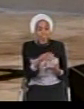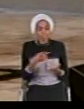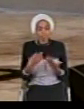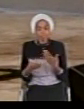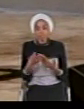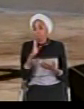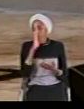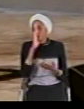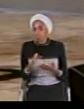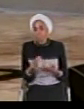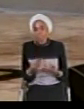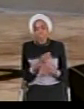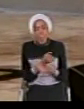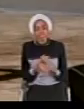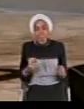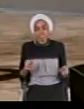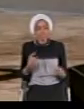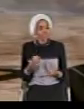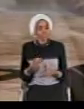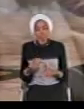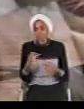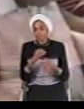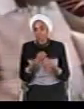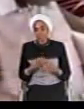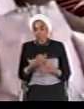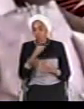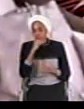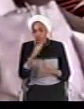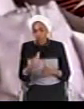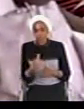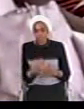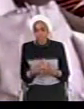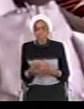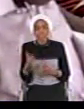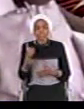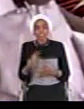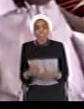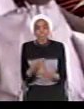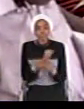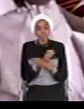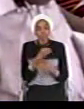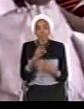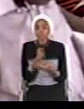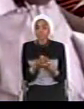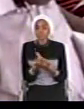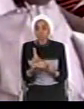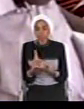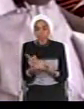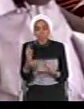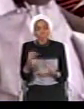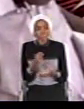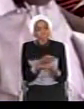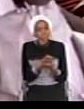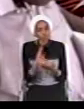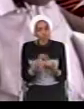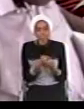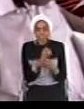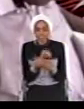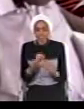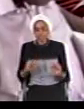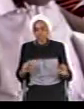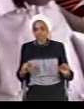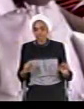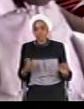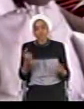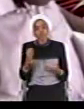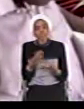They received not the love of the truth. the truth that saves,